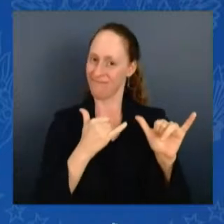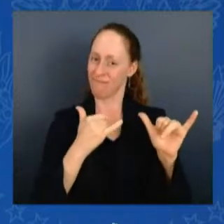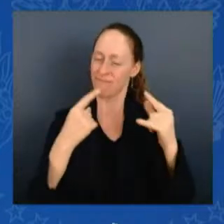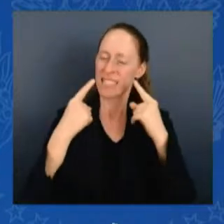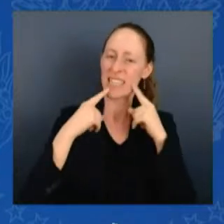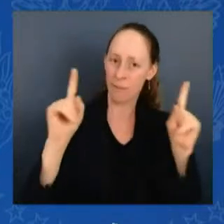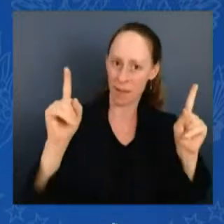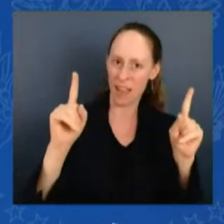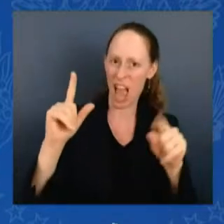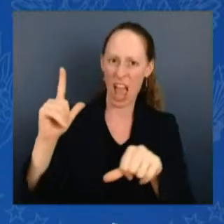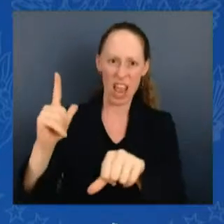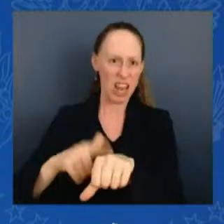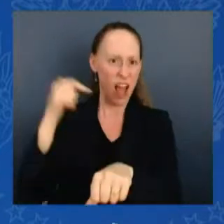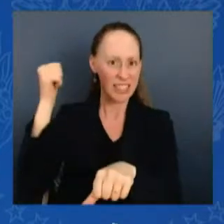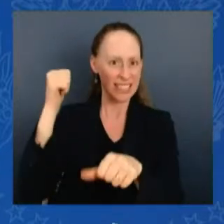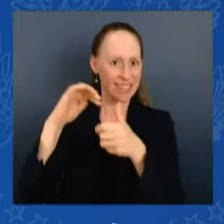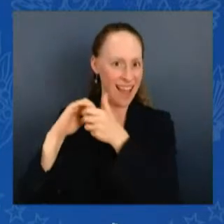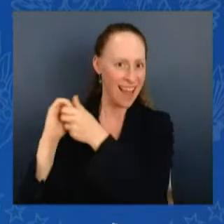lasting alliance in history.